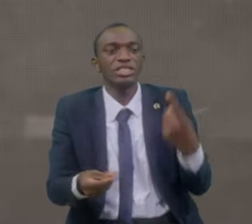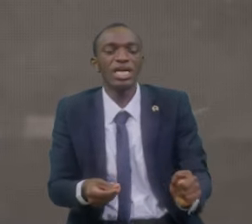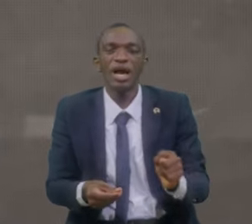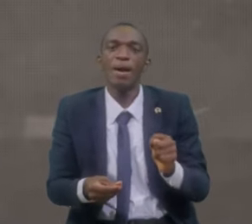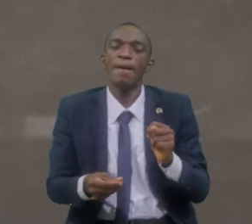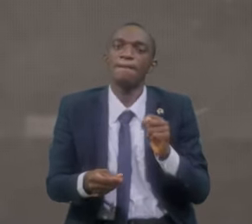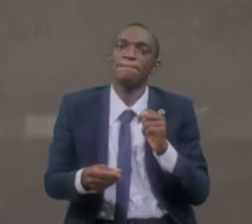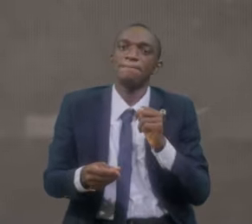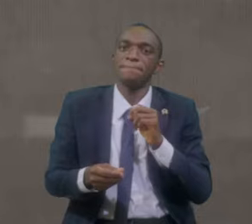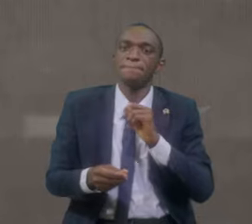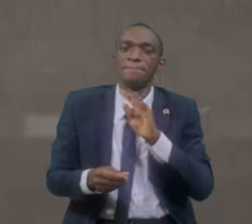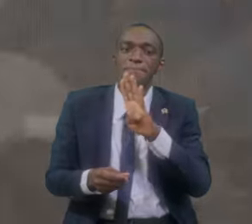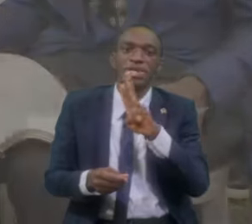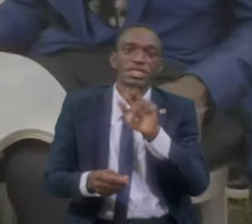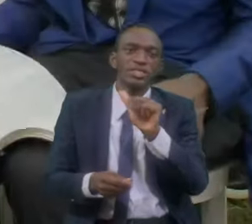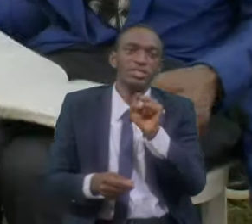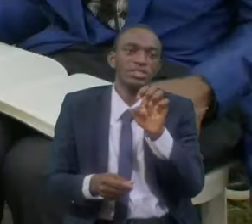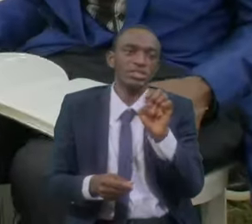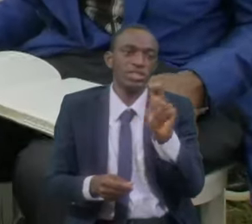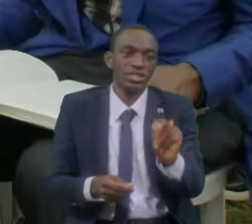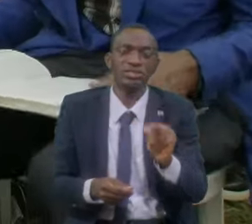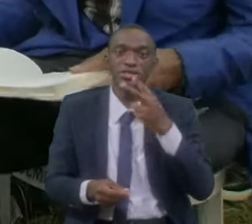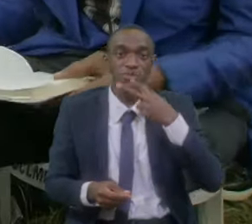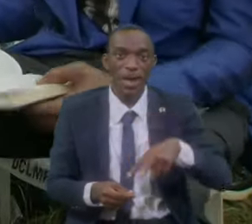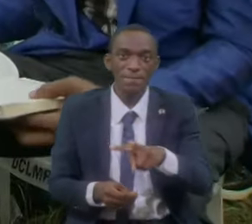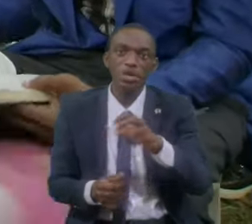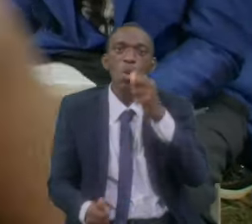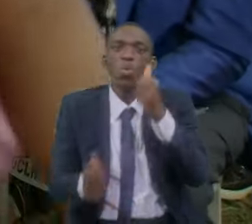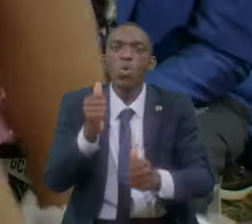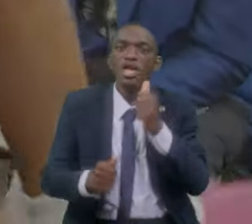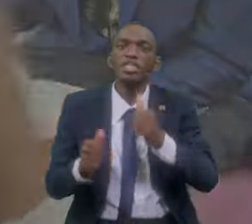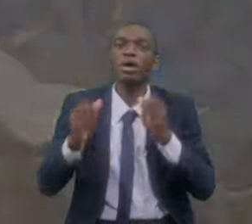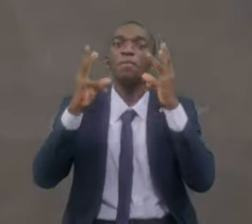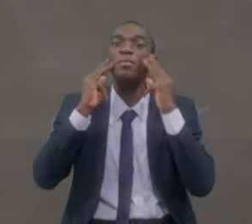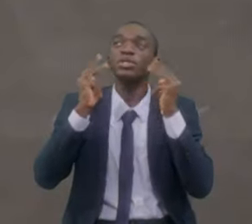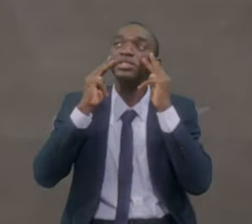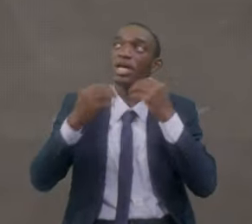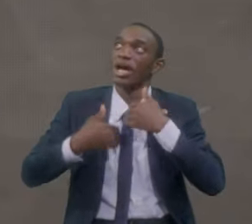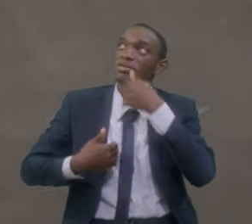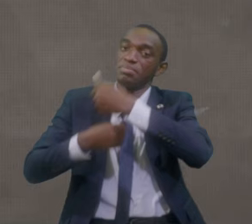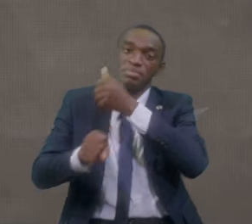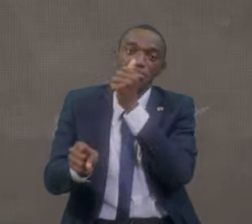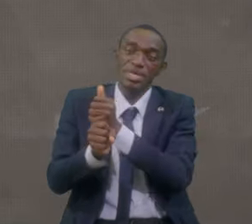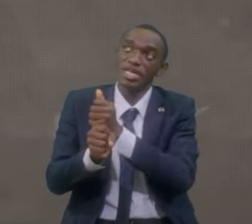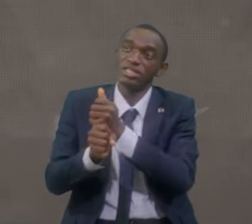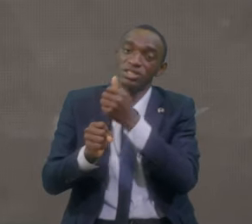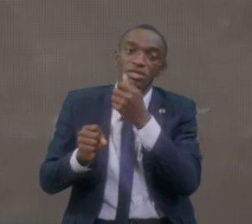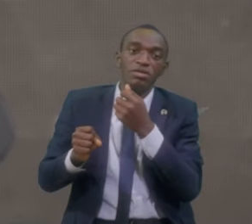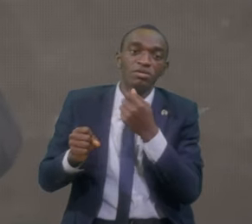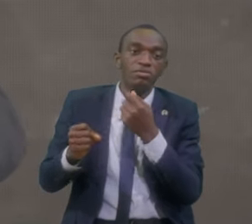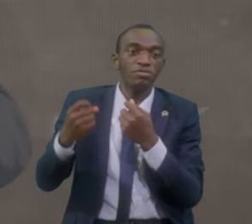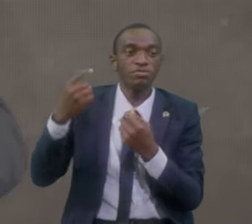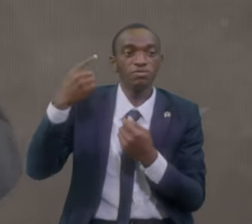serpent which Moses had made for unto those days